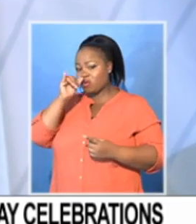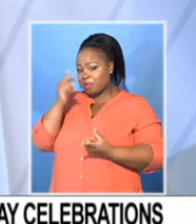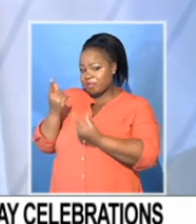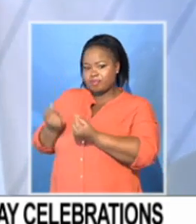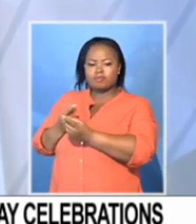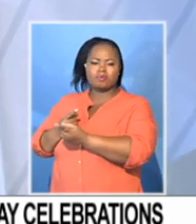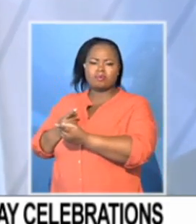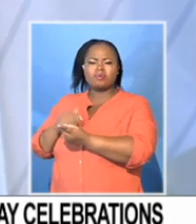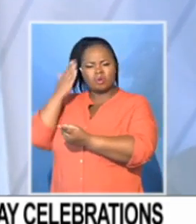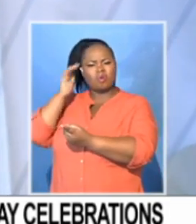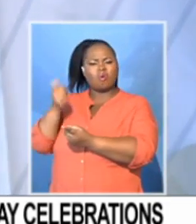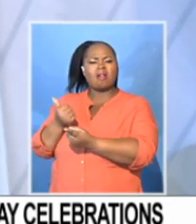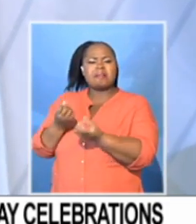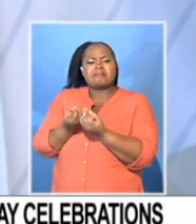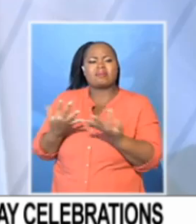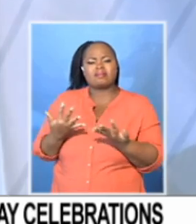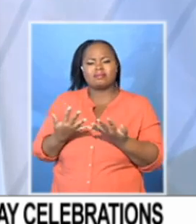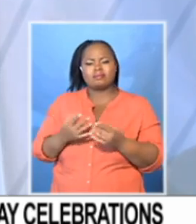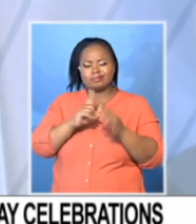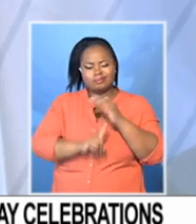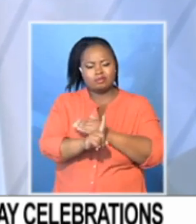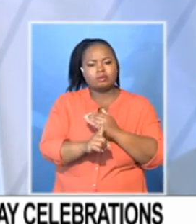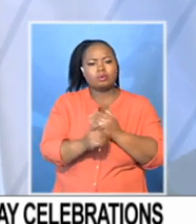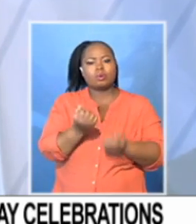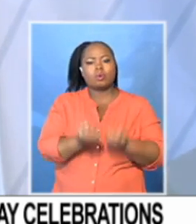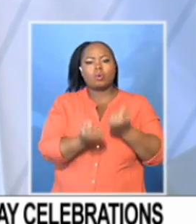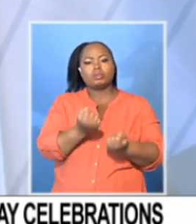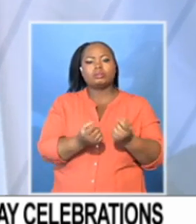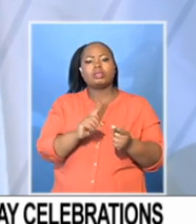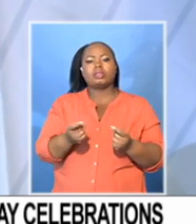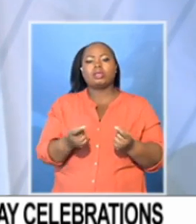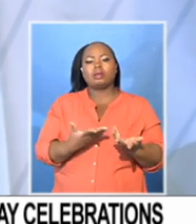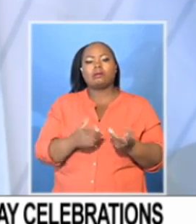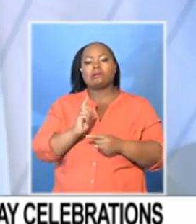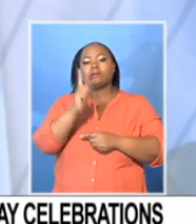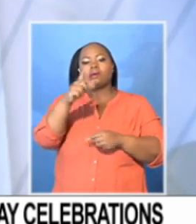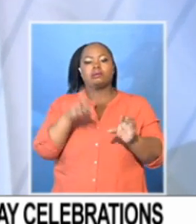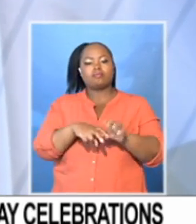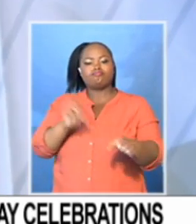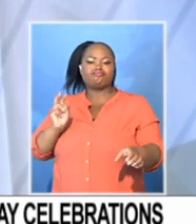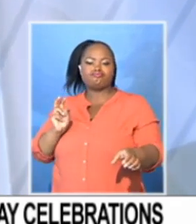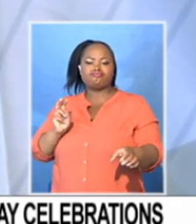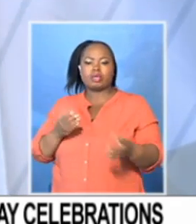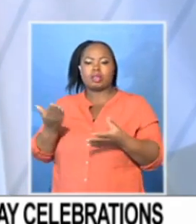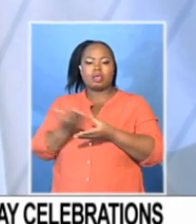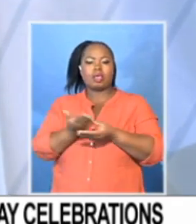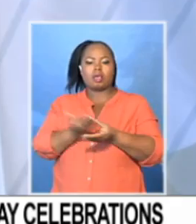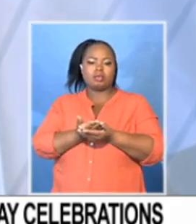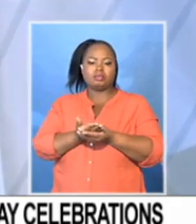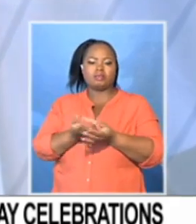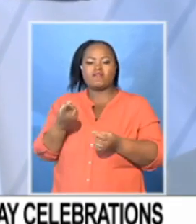to withdraw cases in domestic violence and sexual